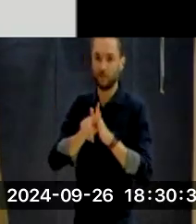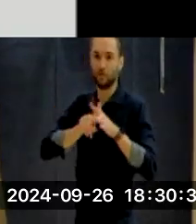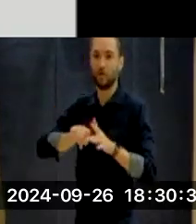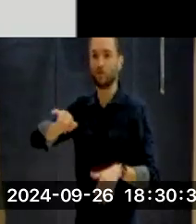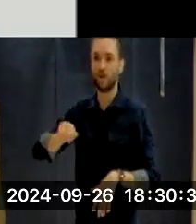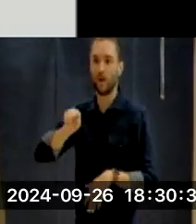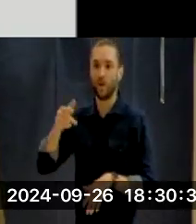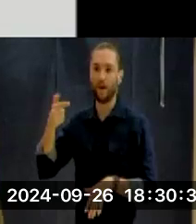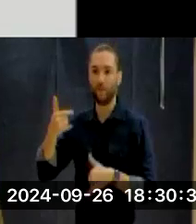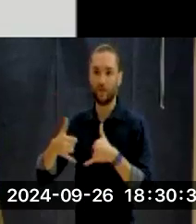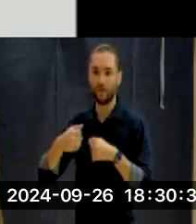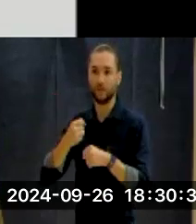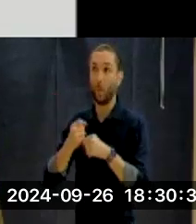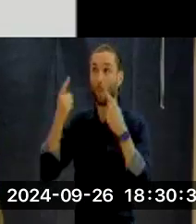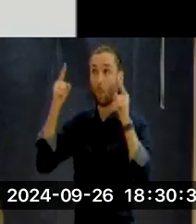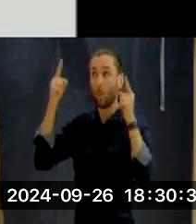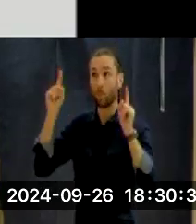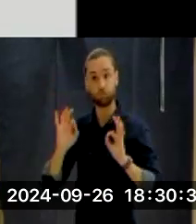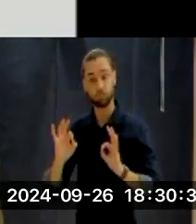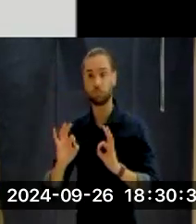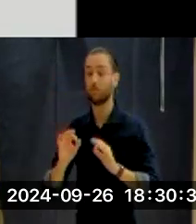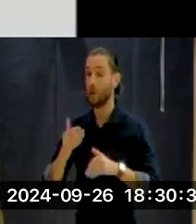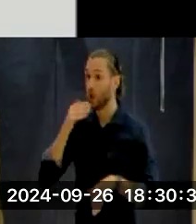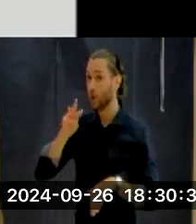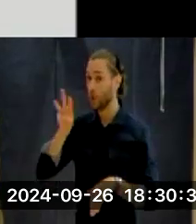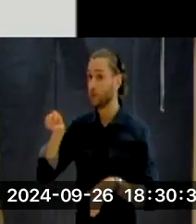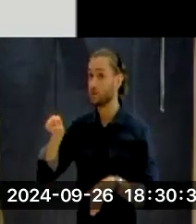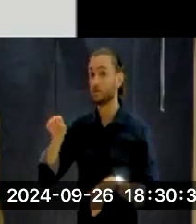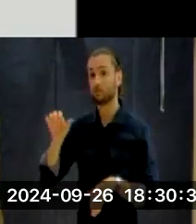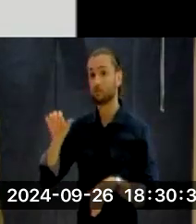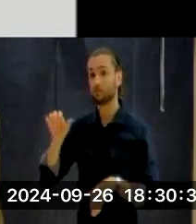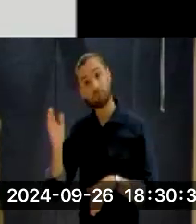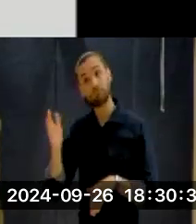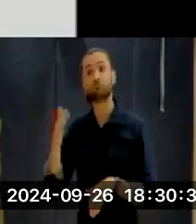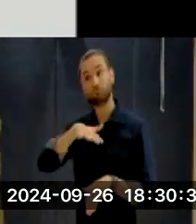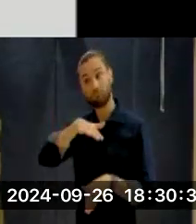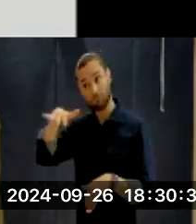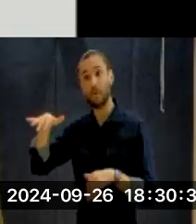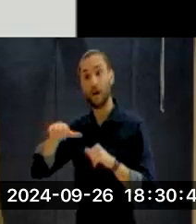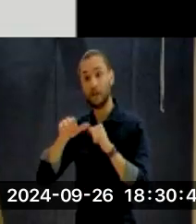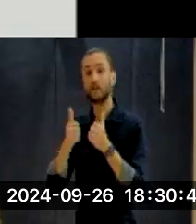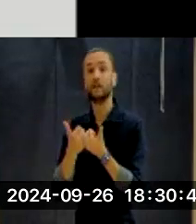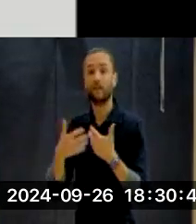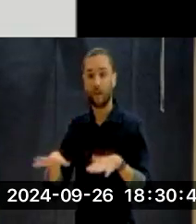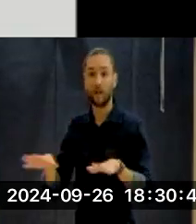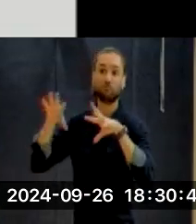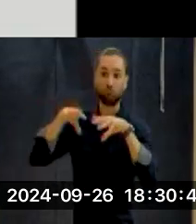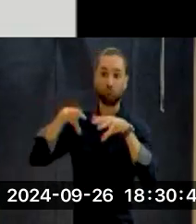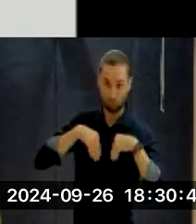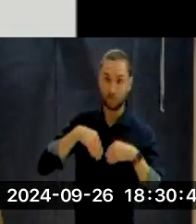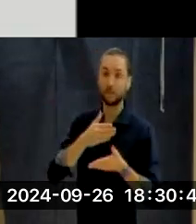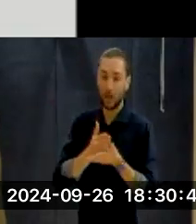accomplishment. It's all very good news. And it appears to me that most of the agencies have adopted some version of the required